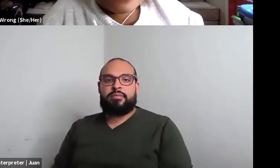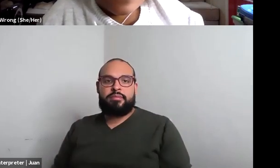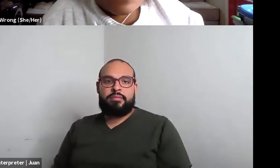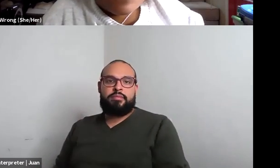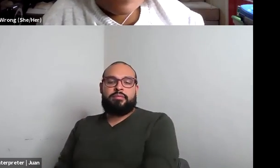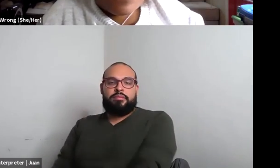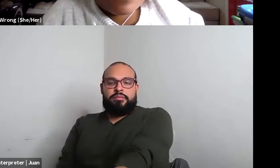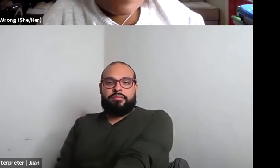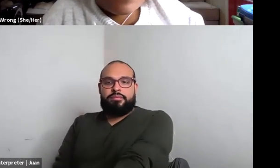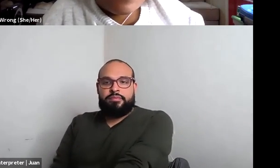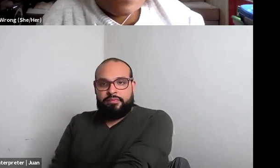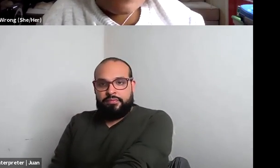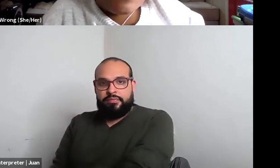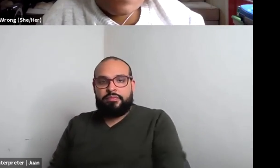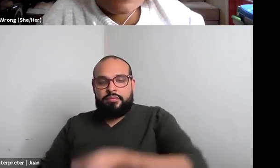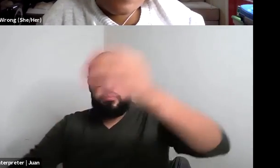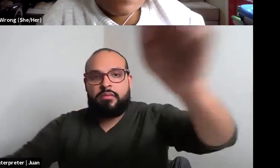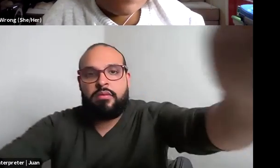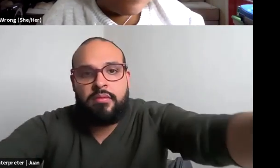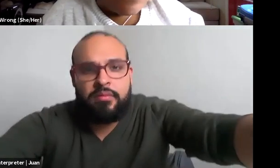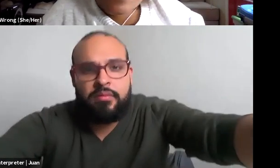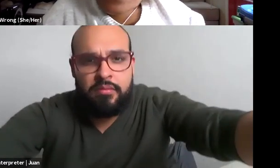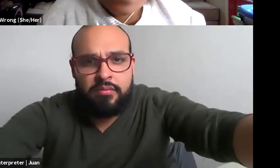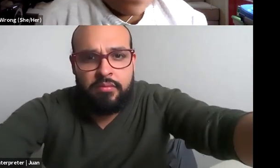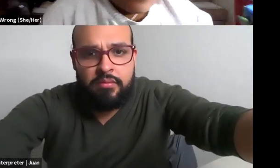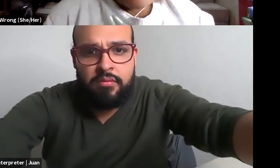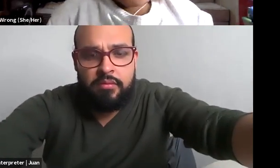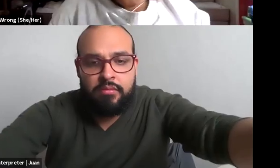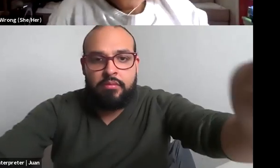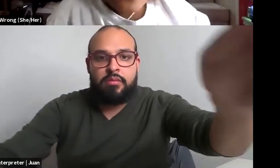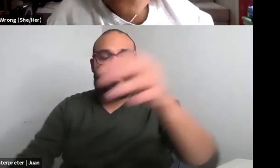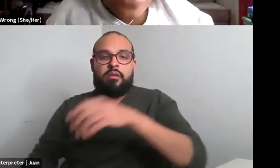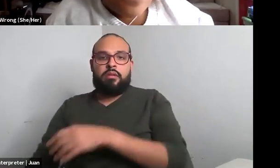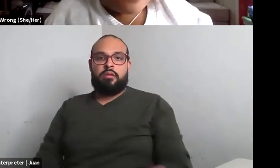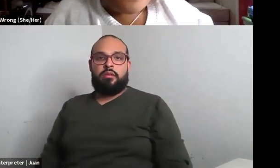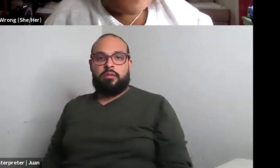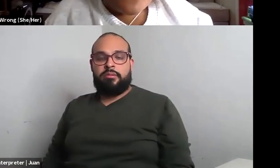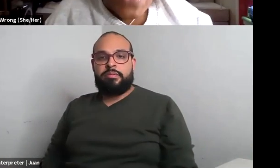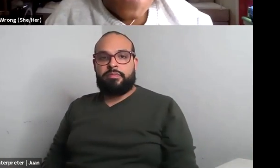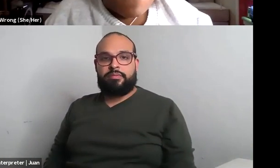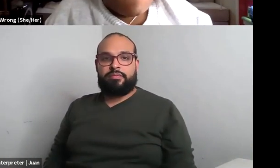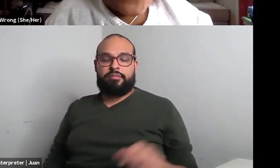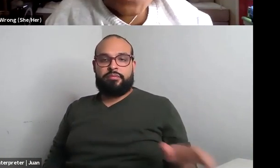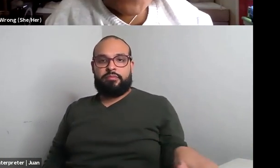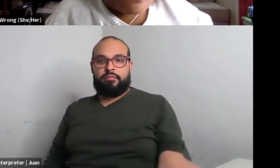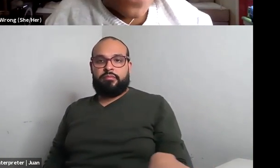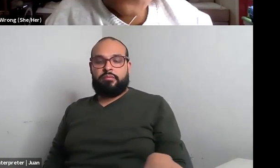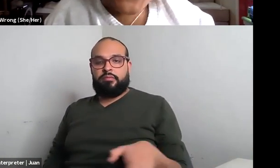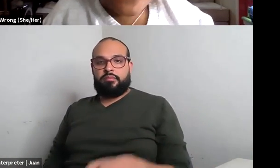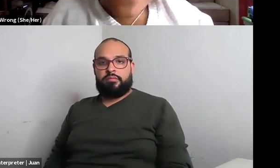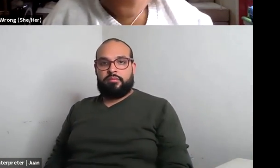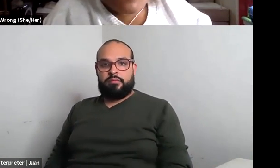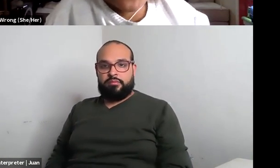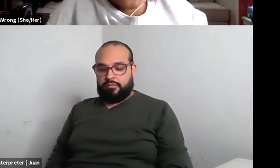but the community spread is quite, It's so scary. yeah. We keep going